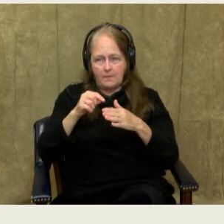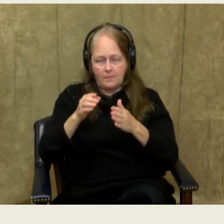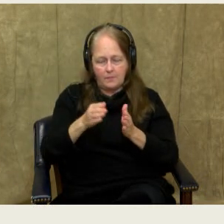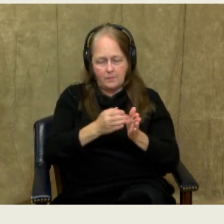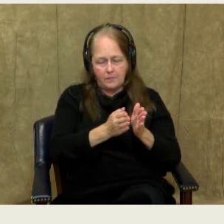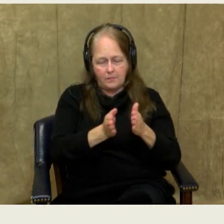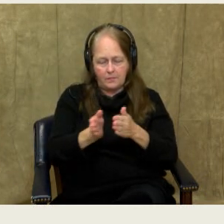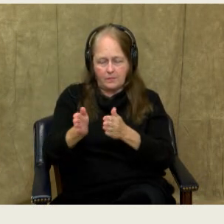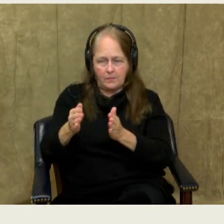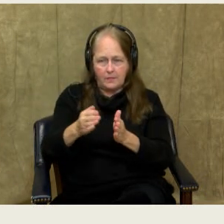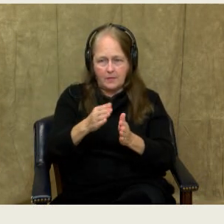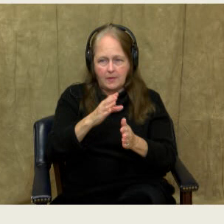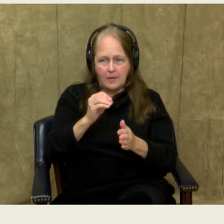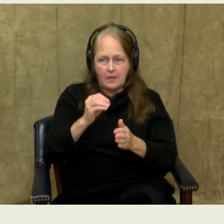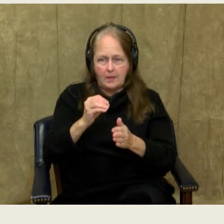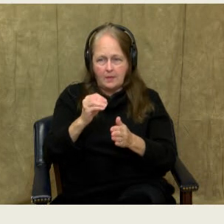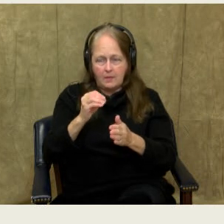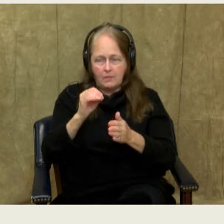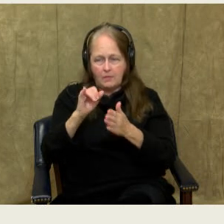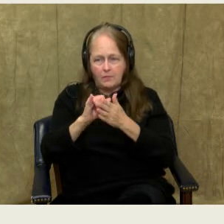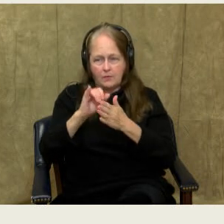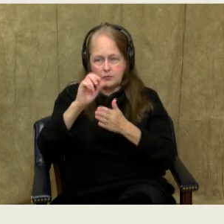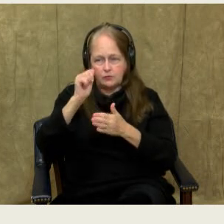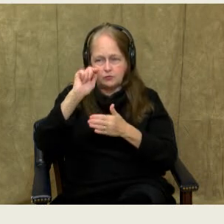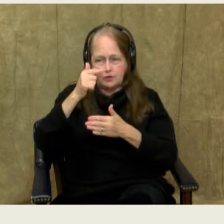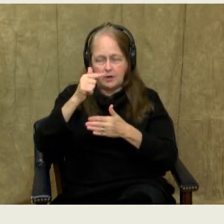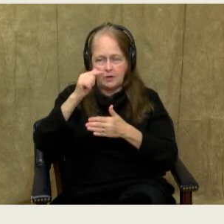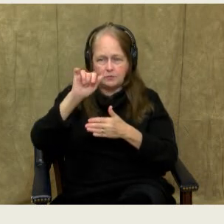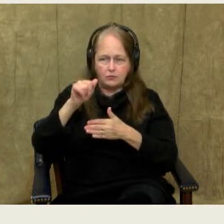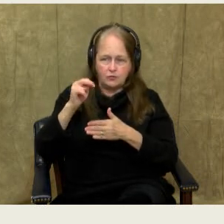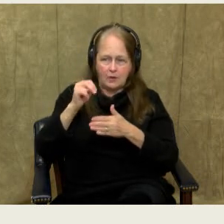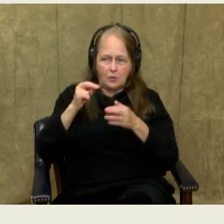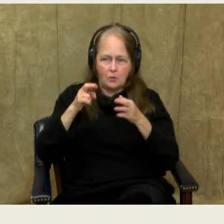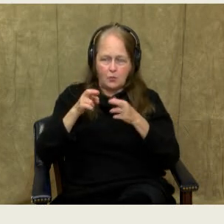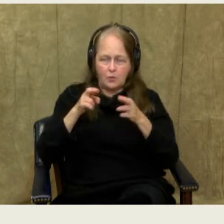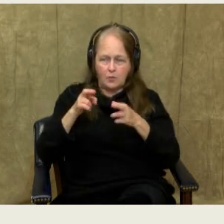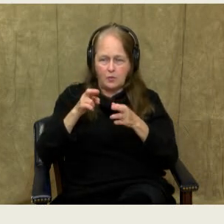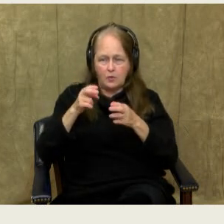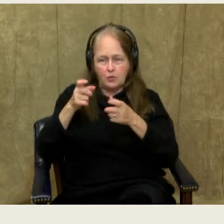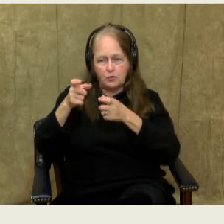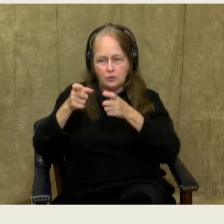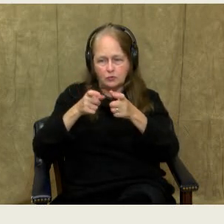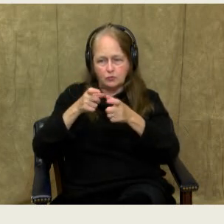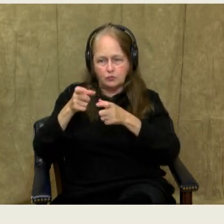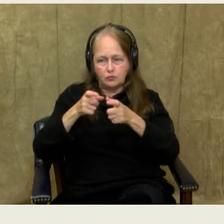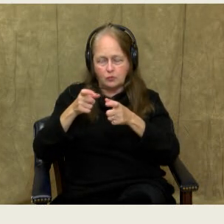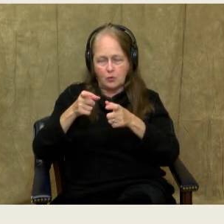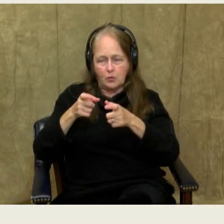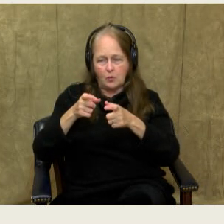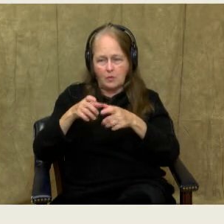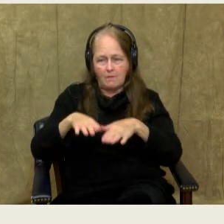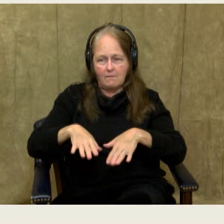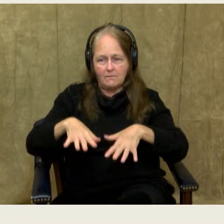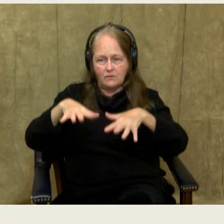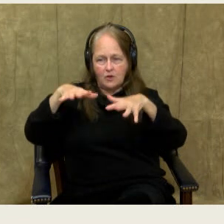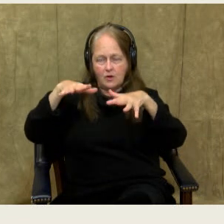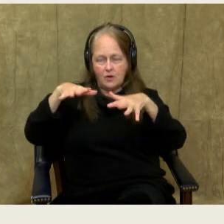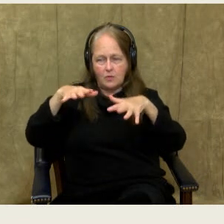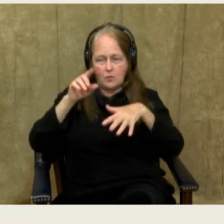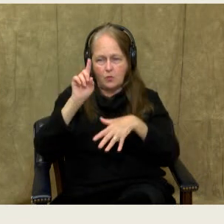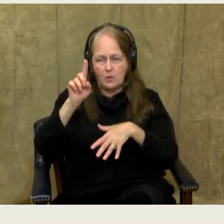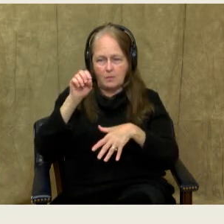largest hydroelectric plant. So they've constructed this to control the flooding and also to generate power. It's